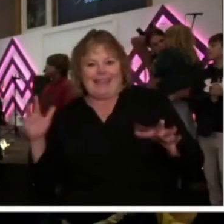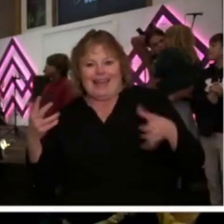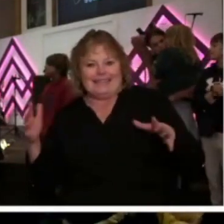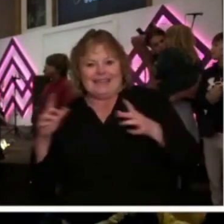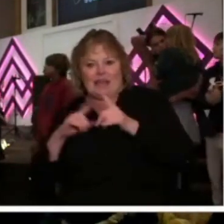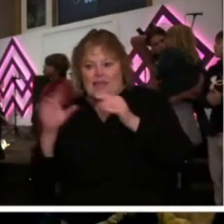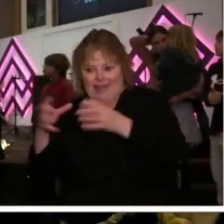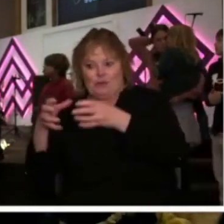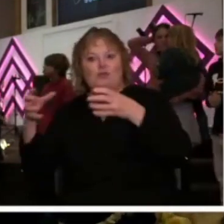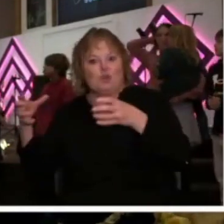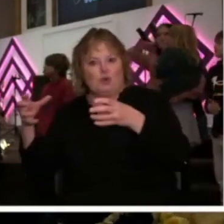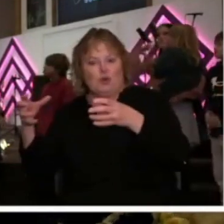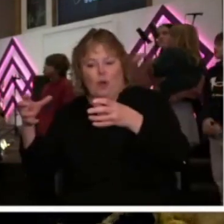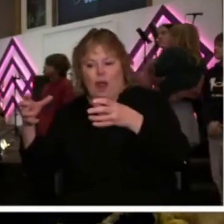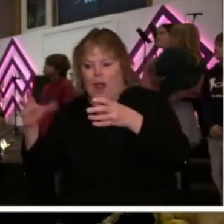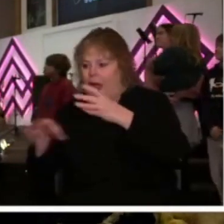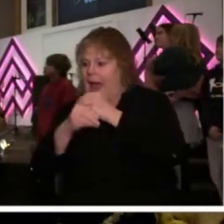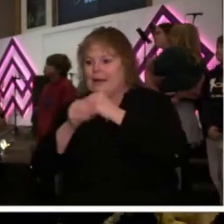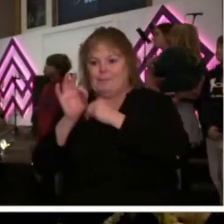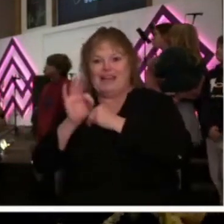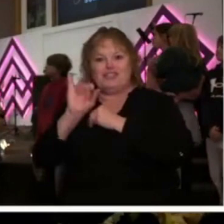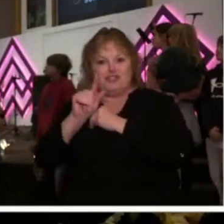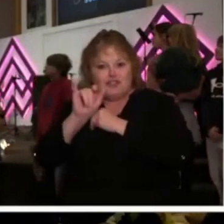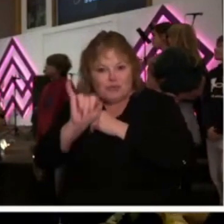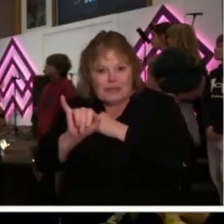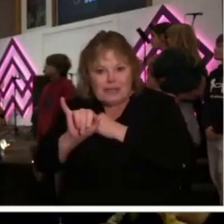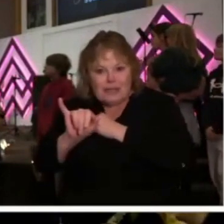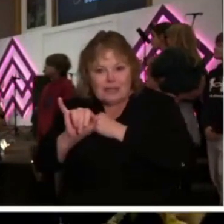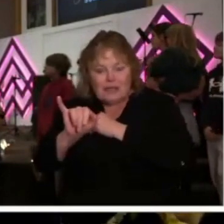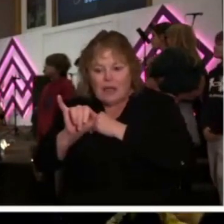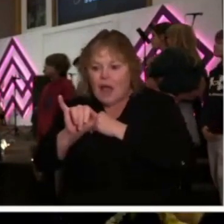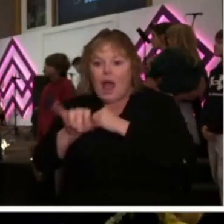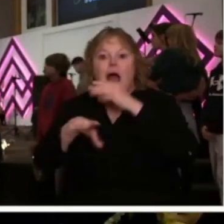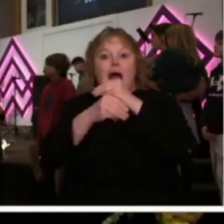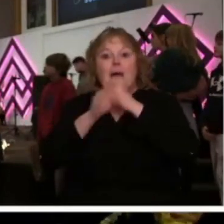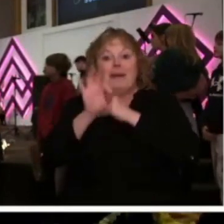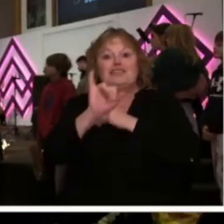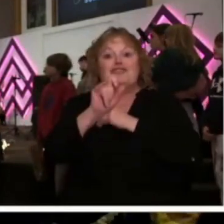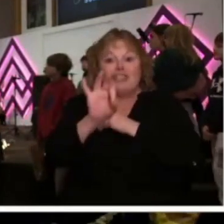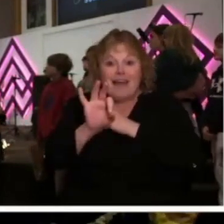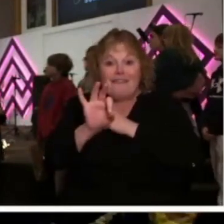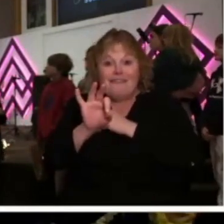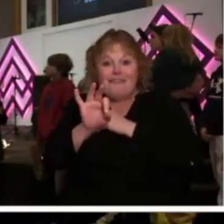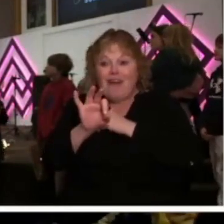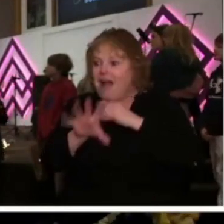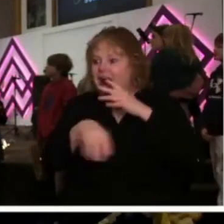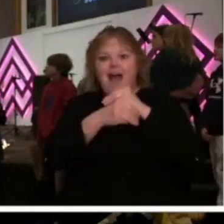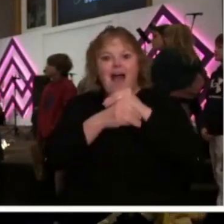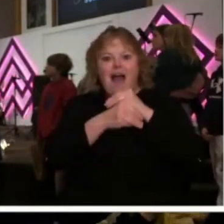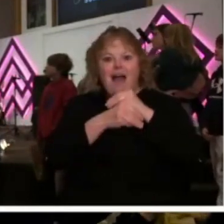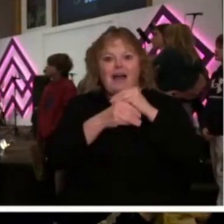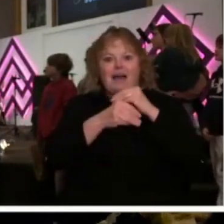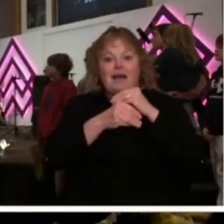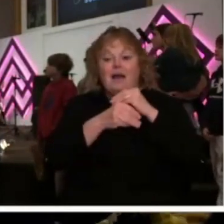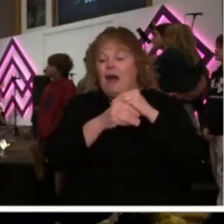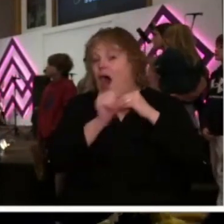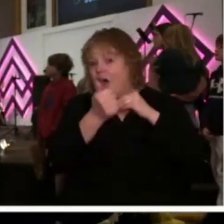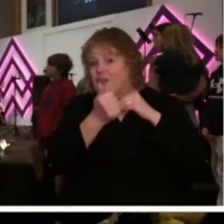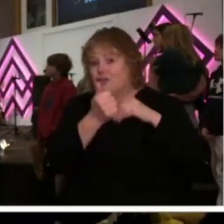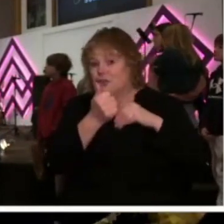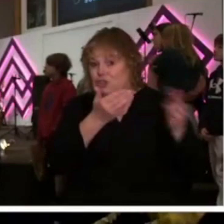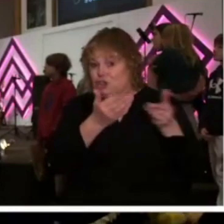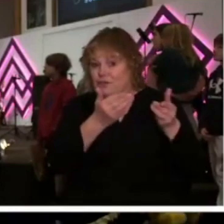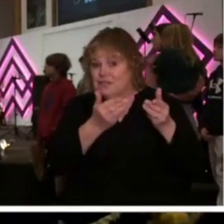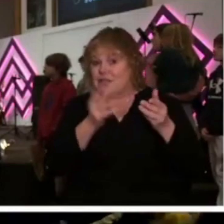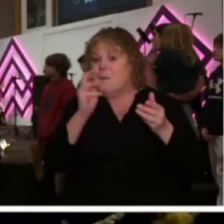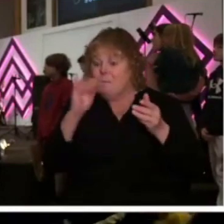grew. And we added Pastor Julie Durst. Then we added Pastor Jeff. Then we added a service. Then